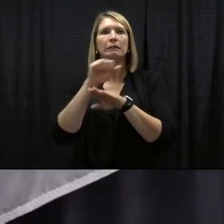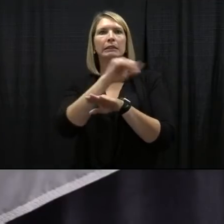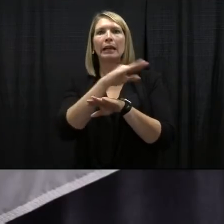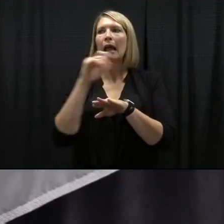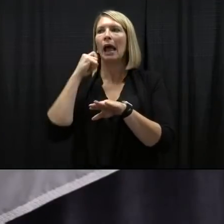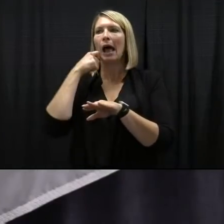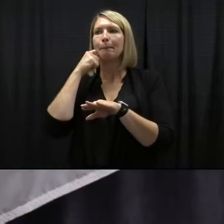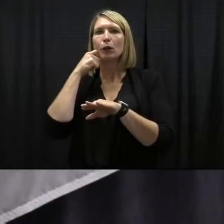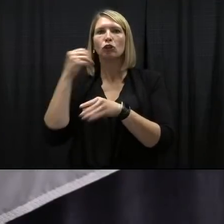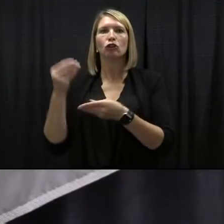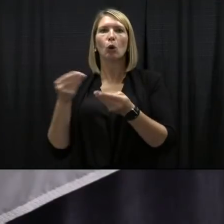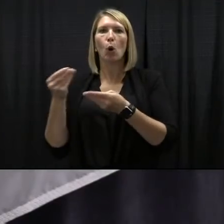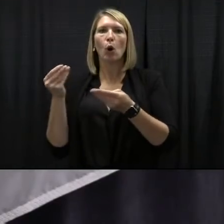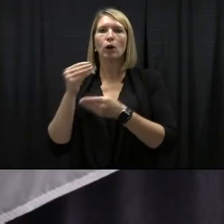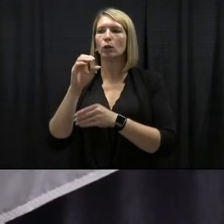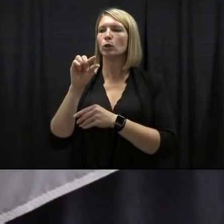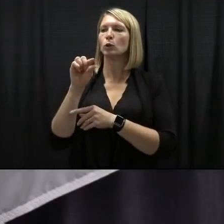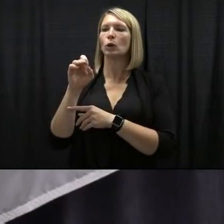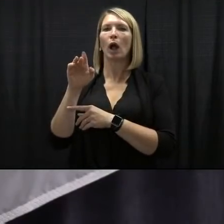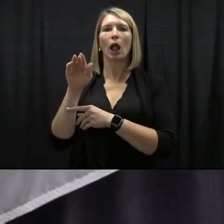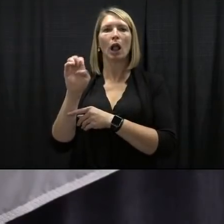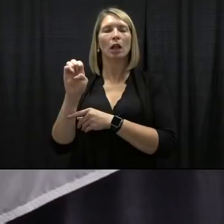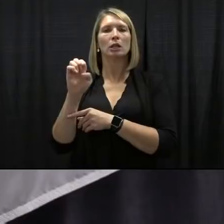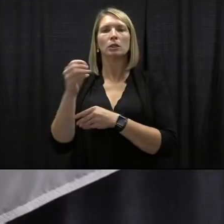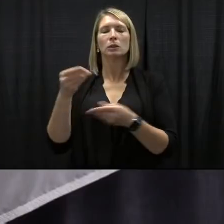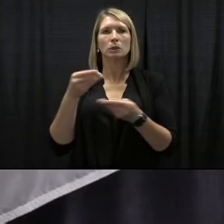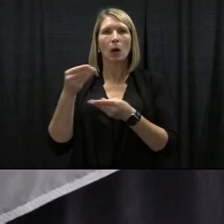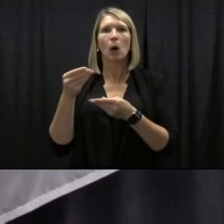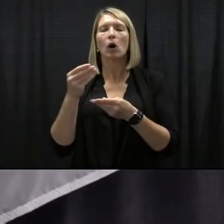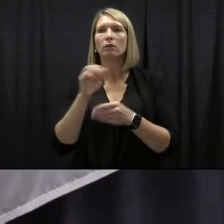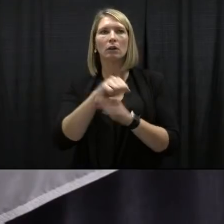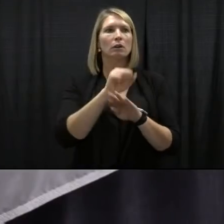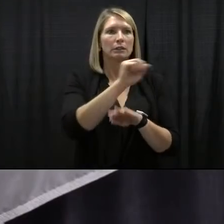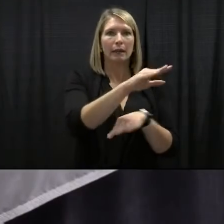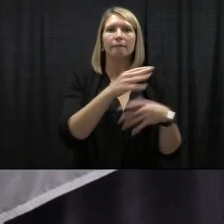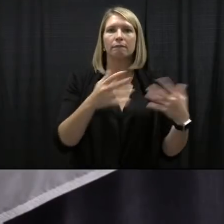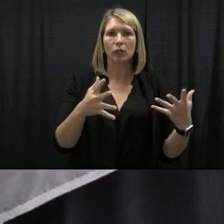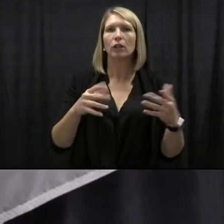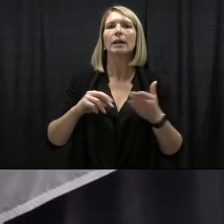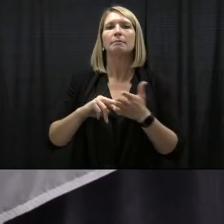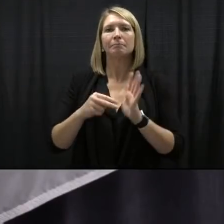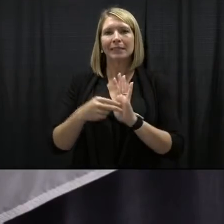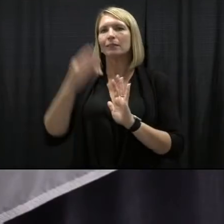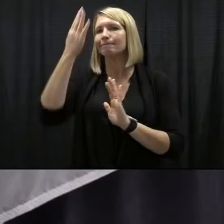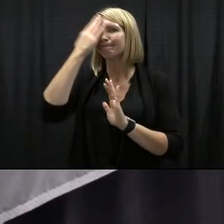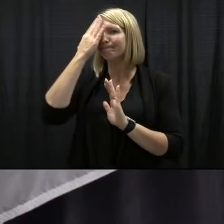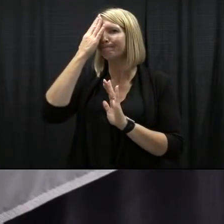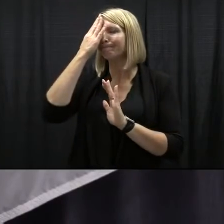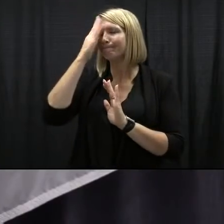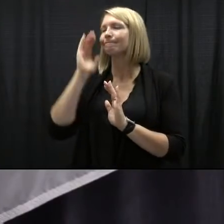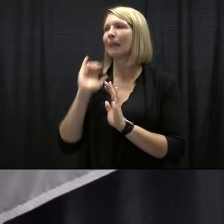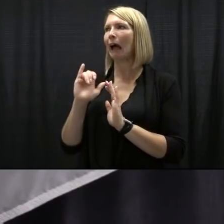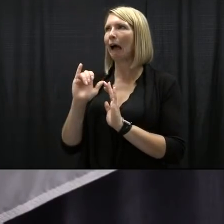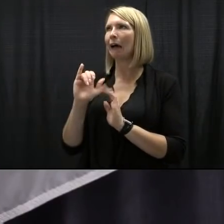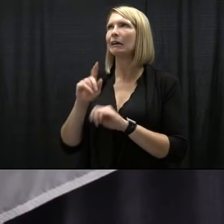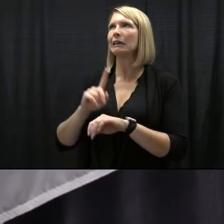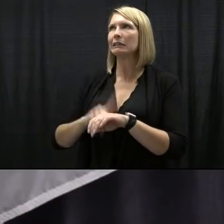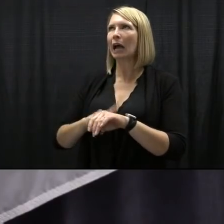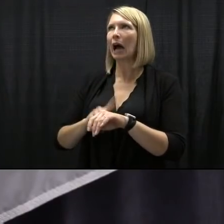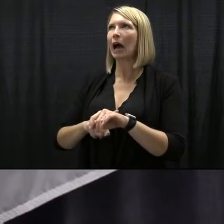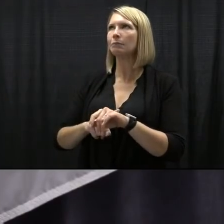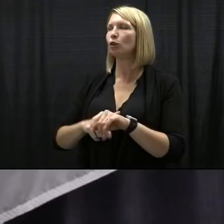so to speak, and how it can interplay with their businesses. There will be, as has existed in other jurisdictions, a period of time in which